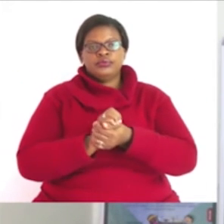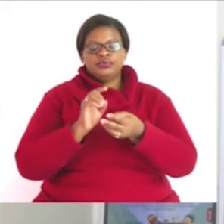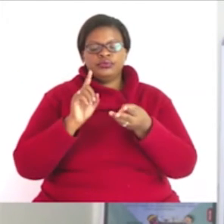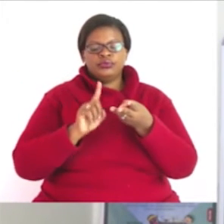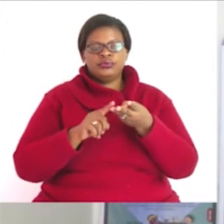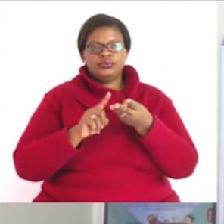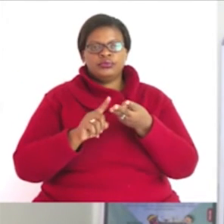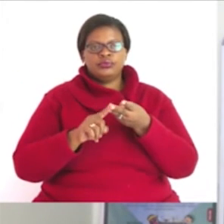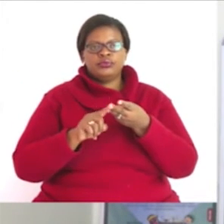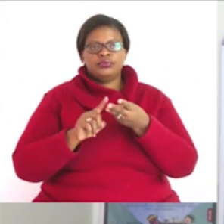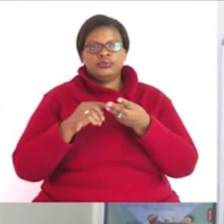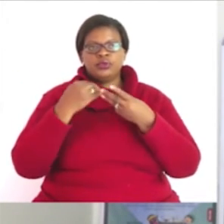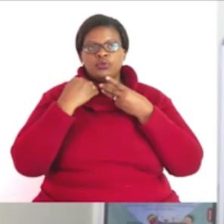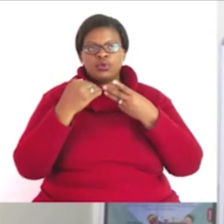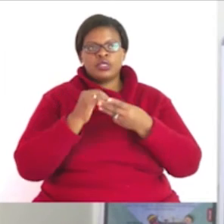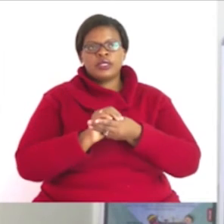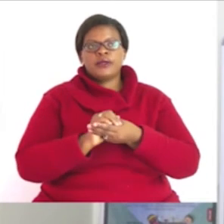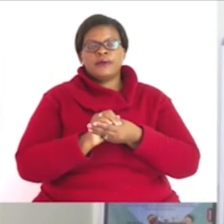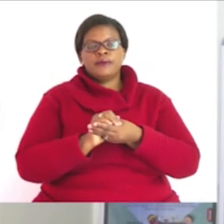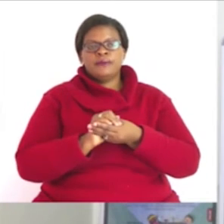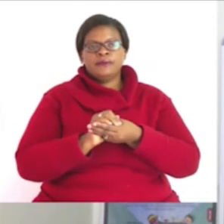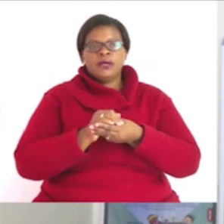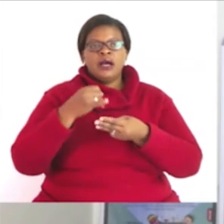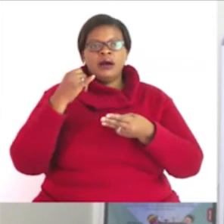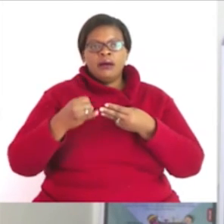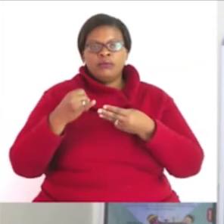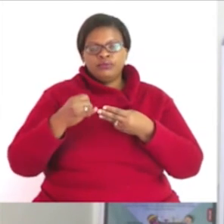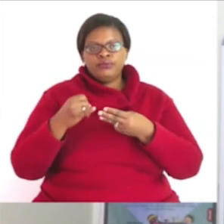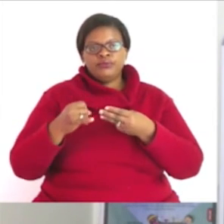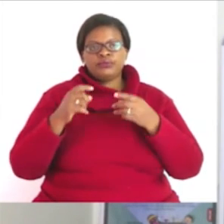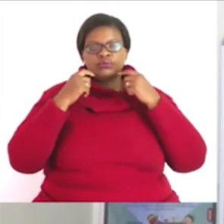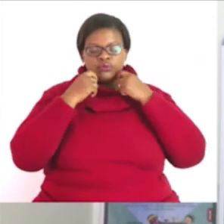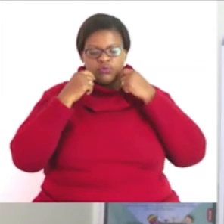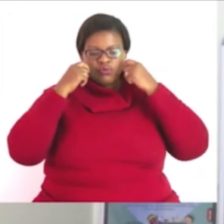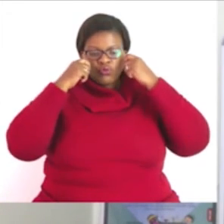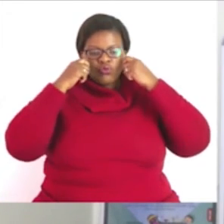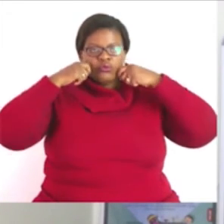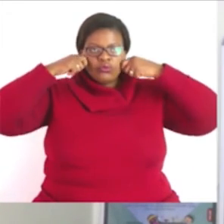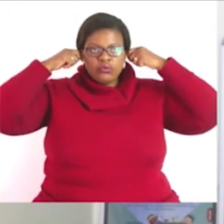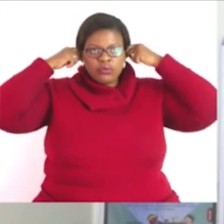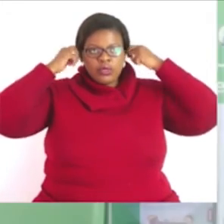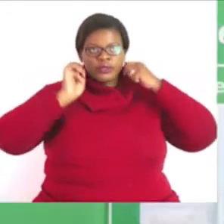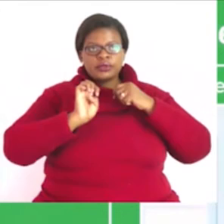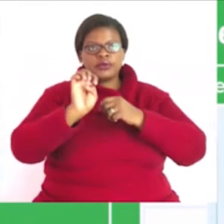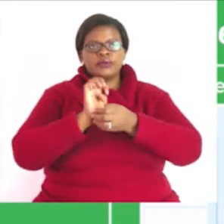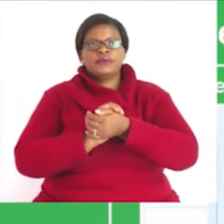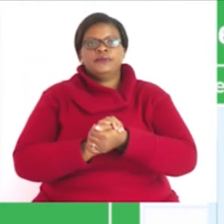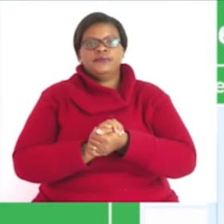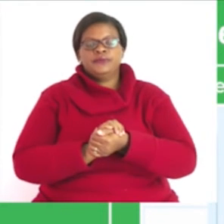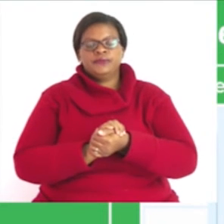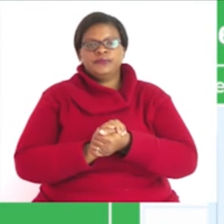Okay, very important. And lastly, always ensure that you always put on your mask.